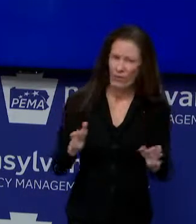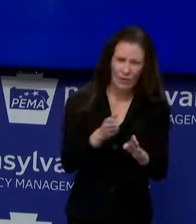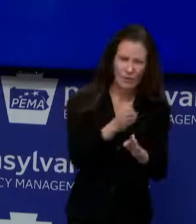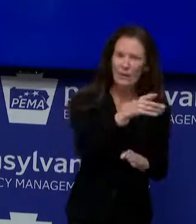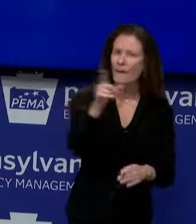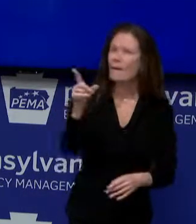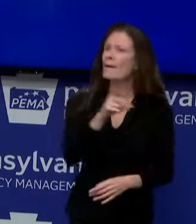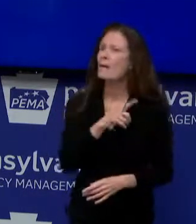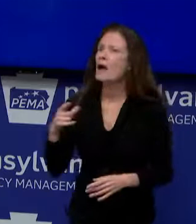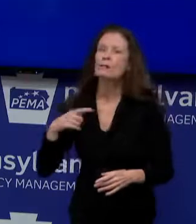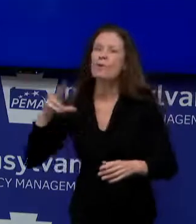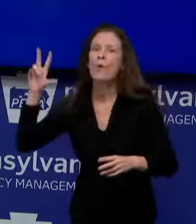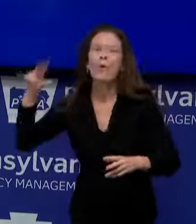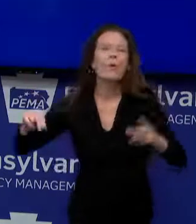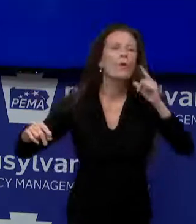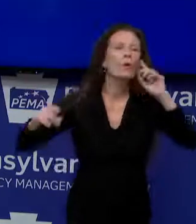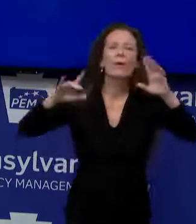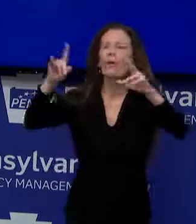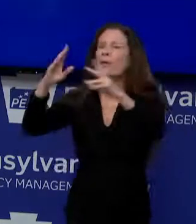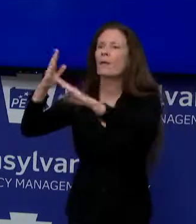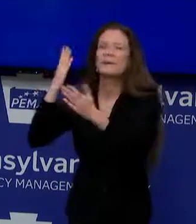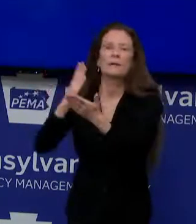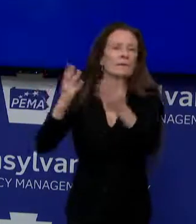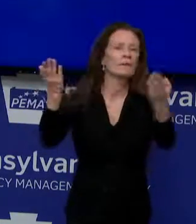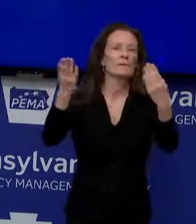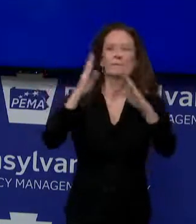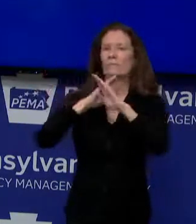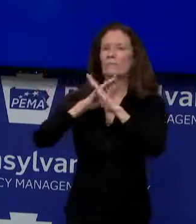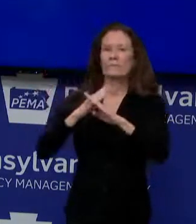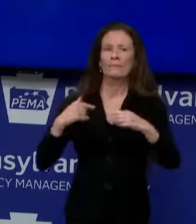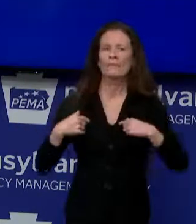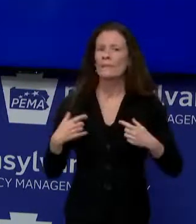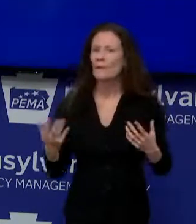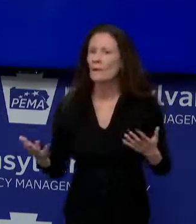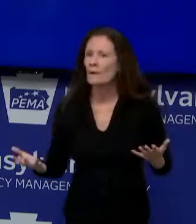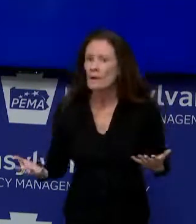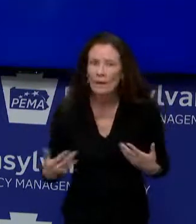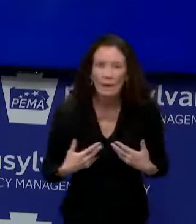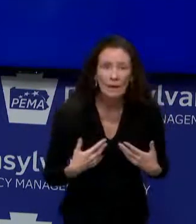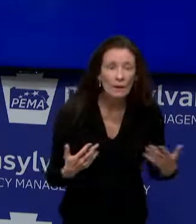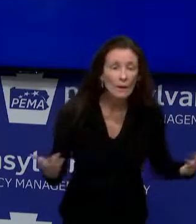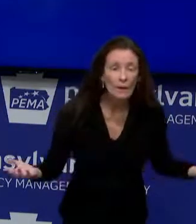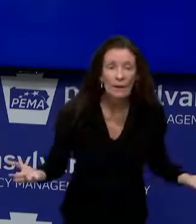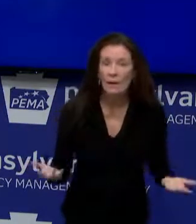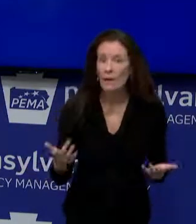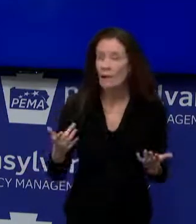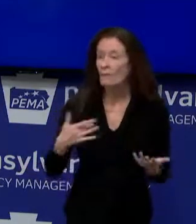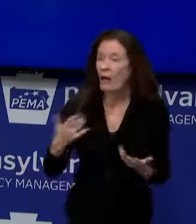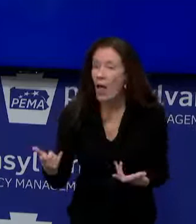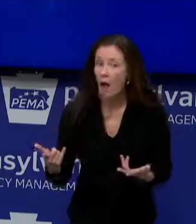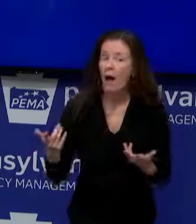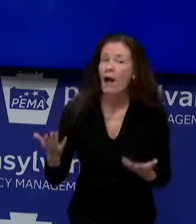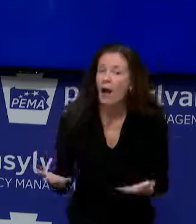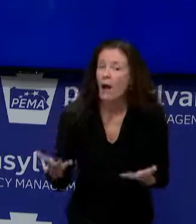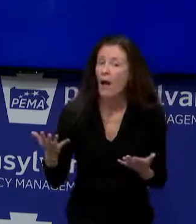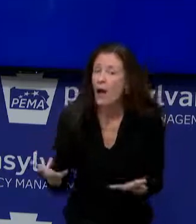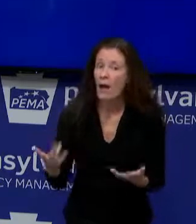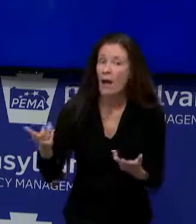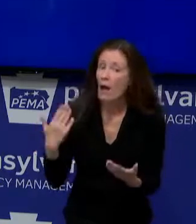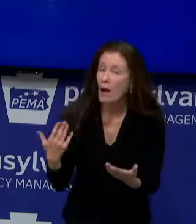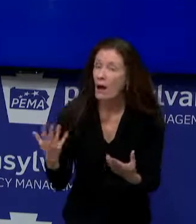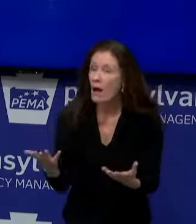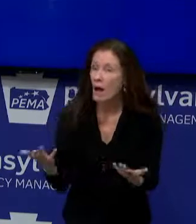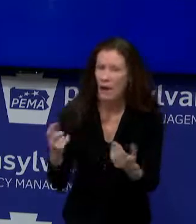on the gas and the brake at the same time. They wanted results like that, but were unwilling to give the counties what they